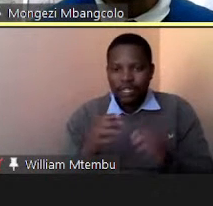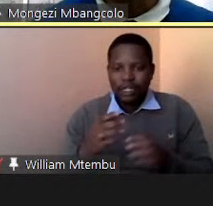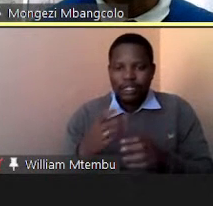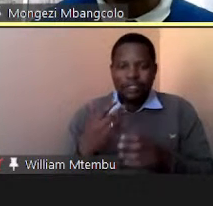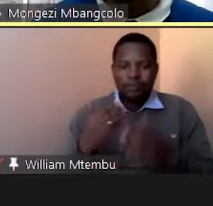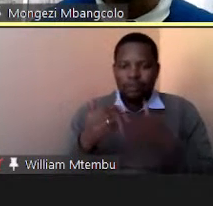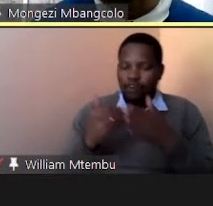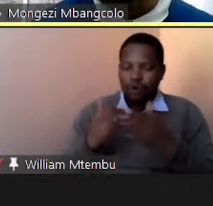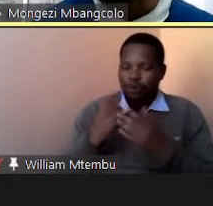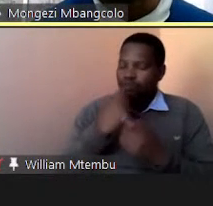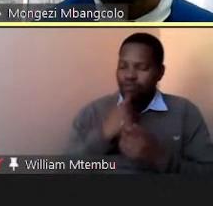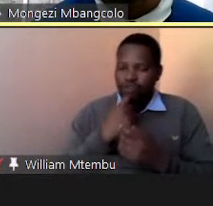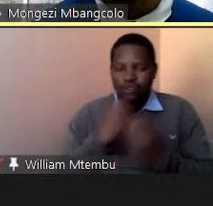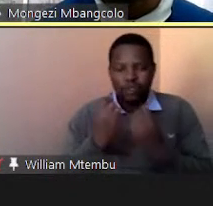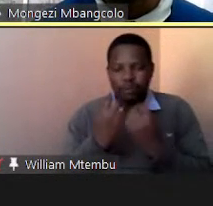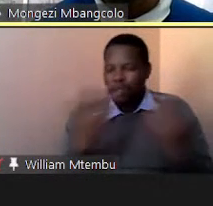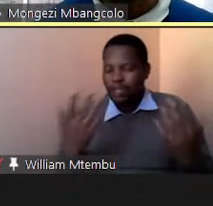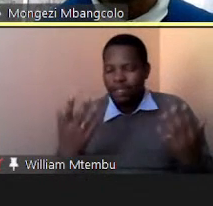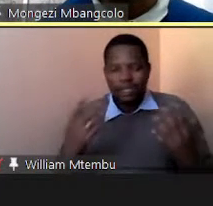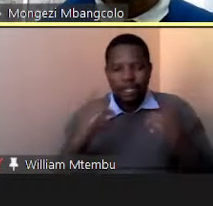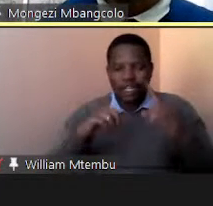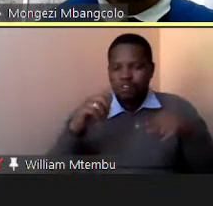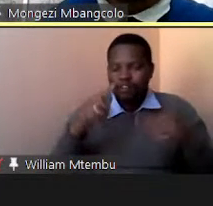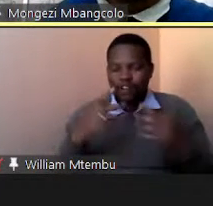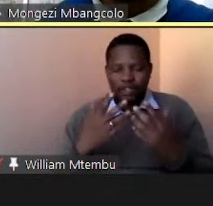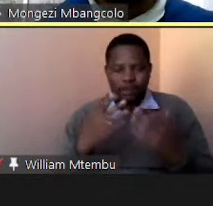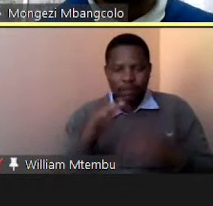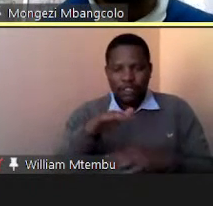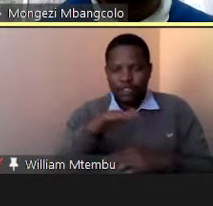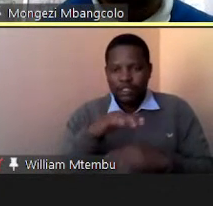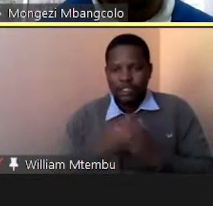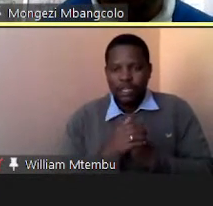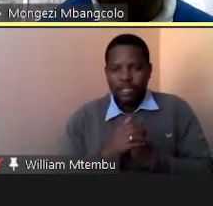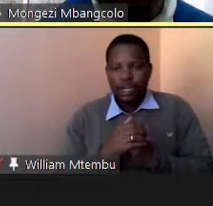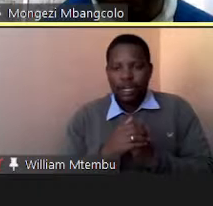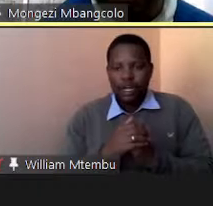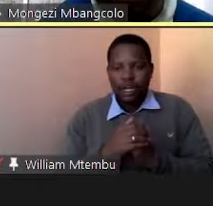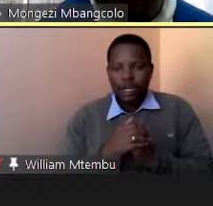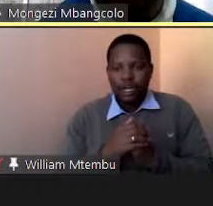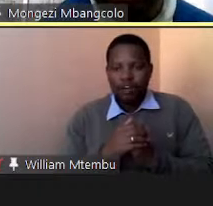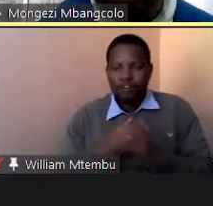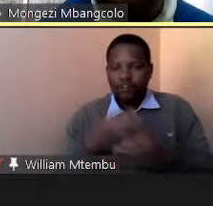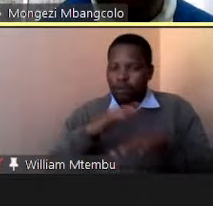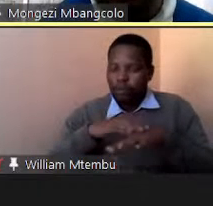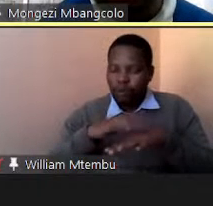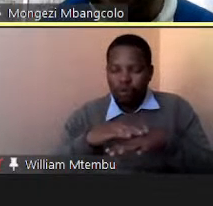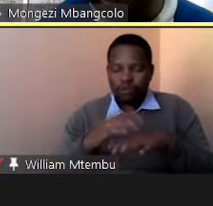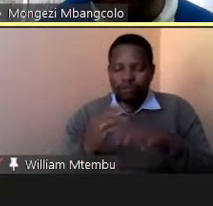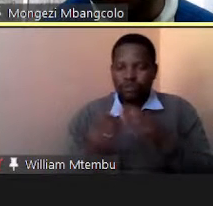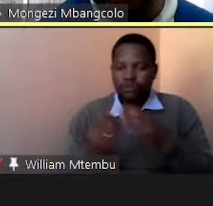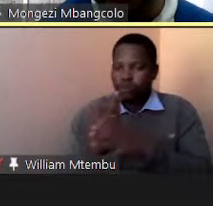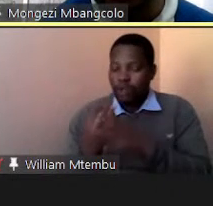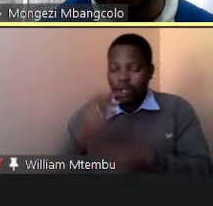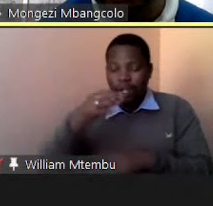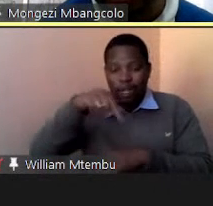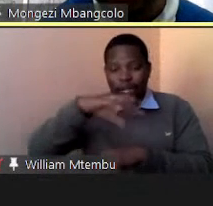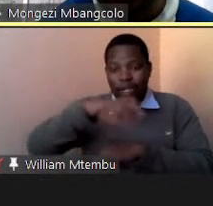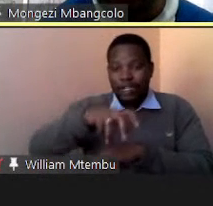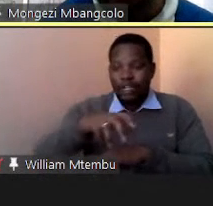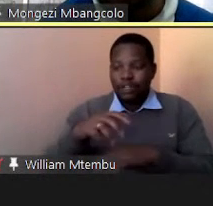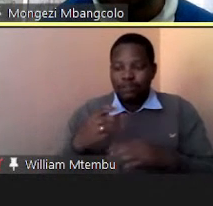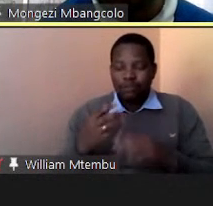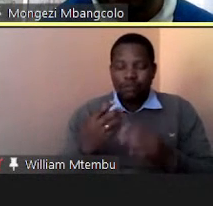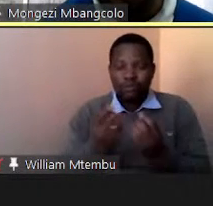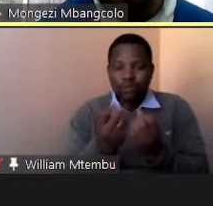many cases as a hindrance to be a barrier for most producers in the province to supply the markets.